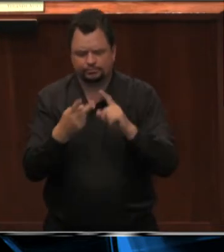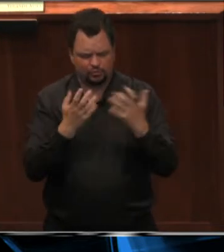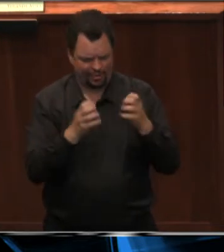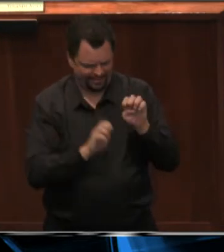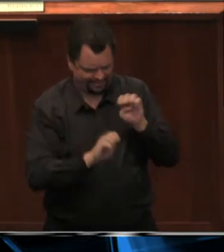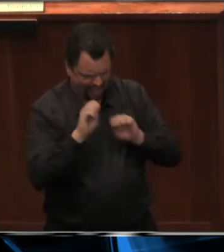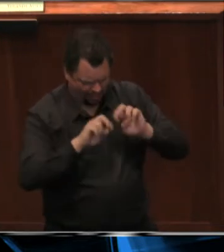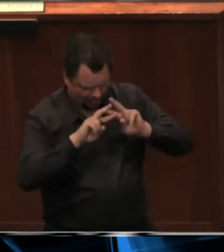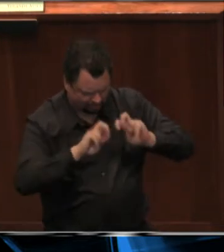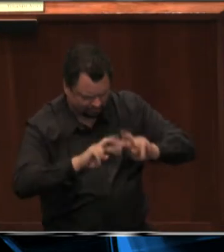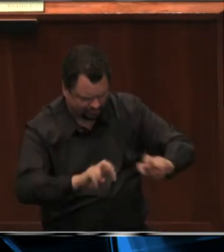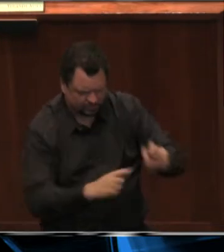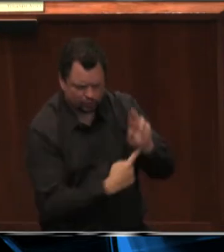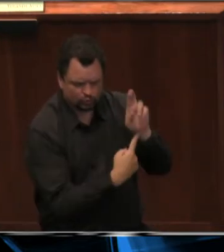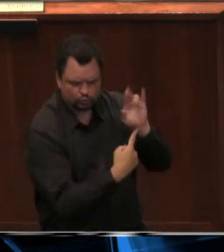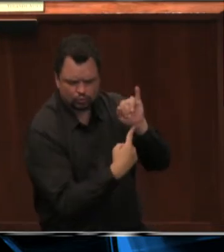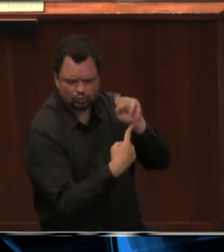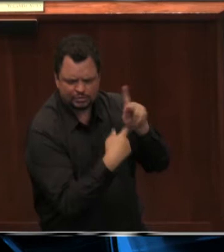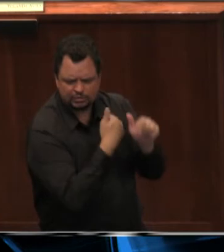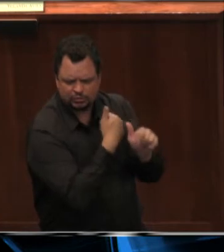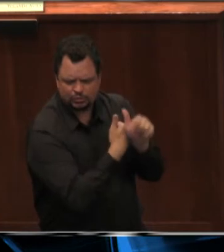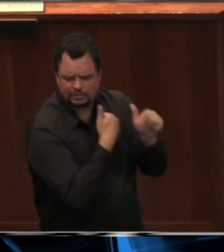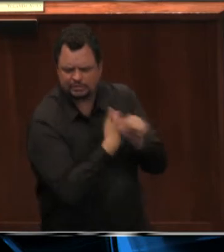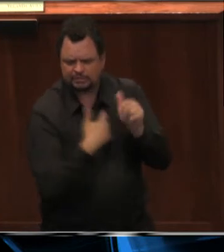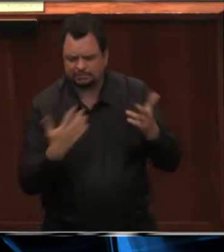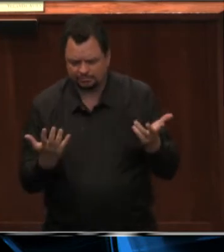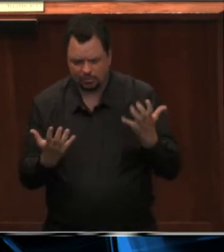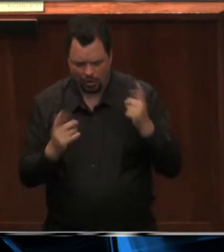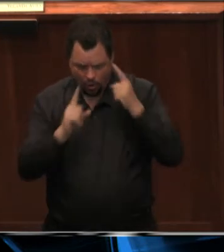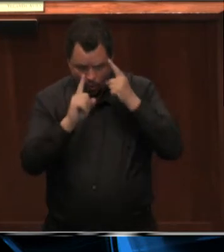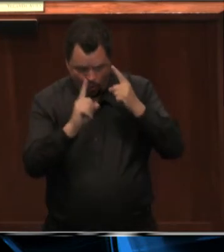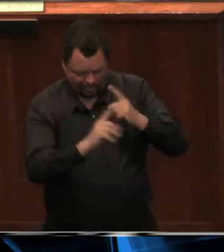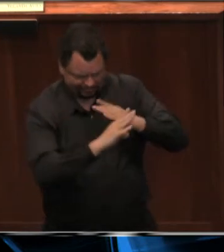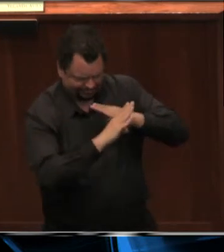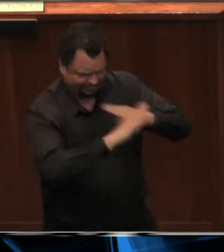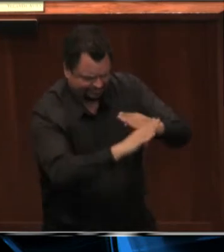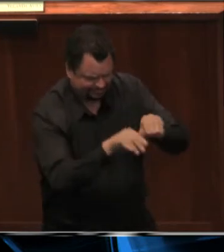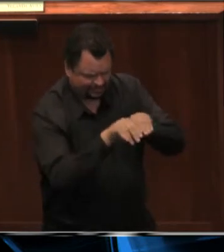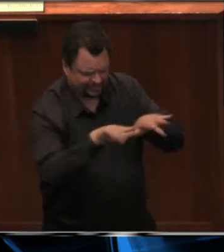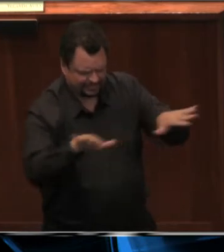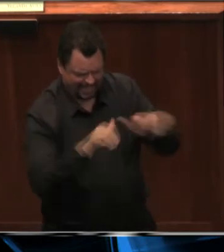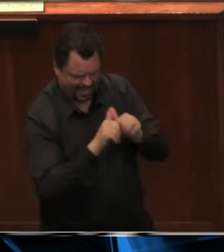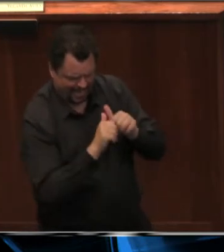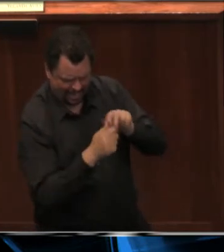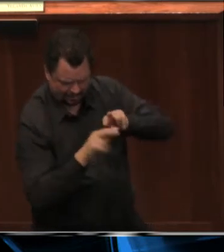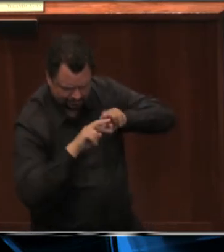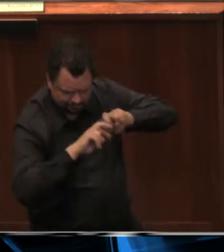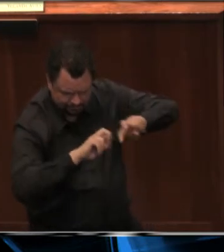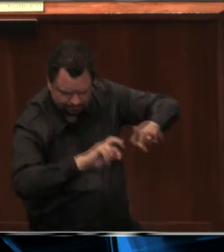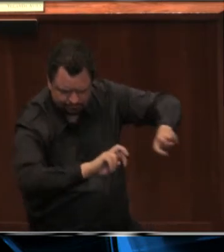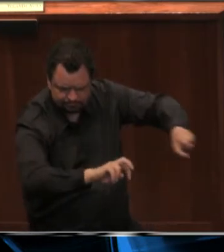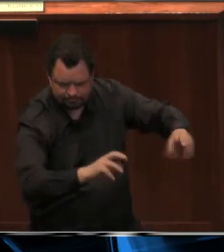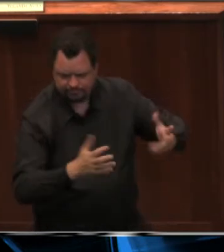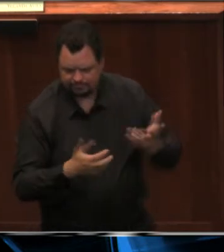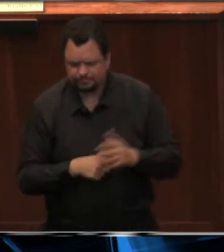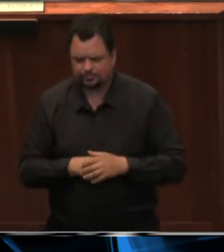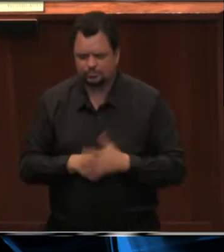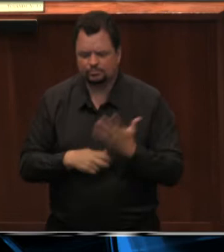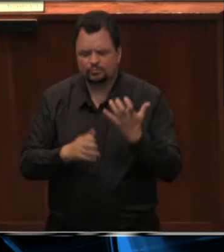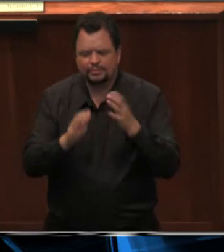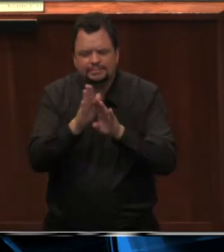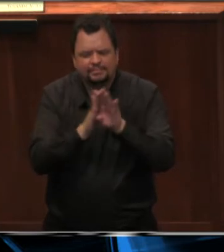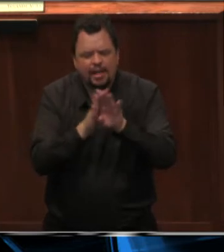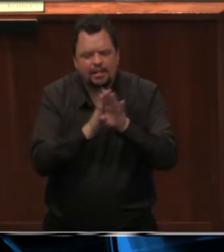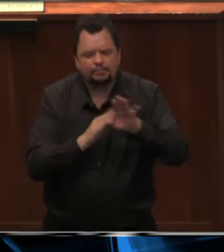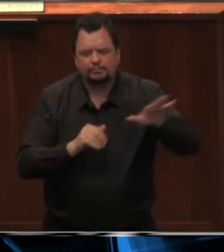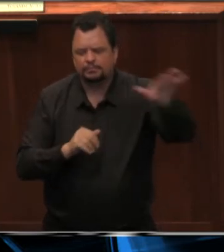help interrupt disease transmission. So you see before you something that we have developed to help our community